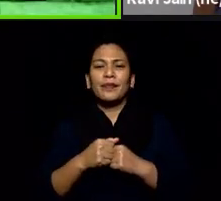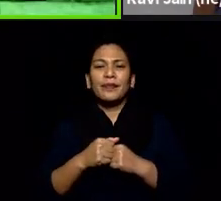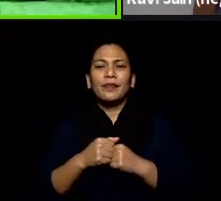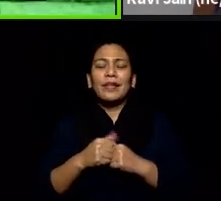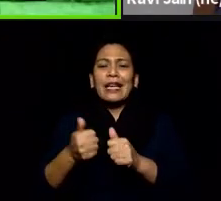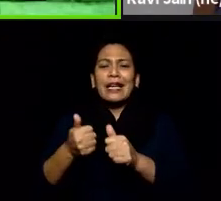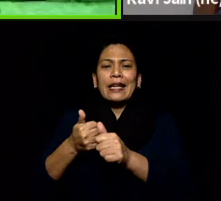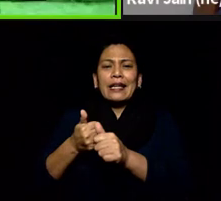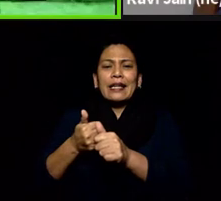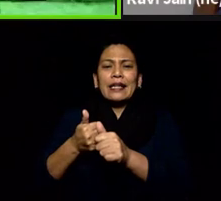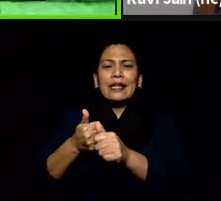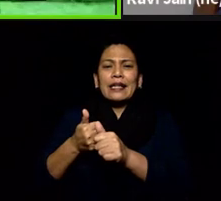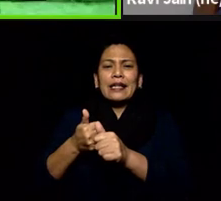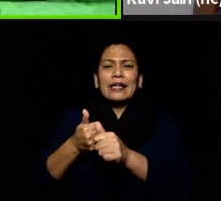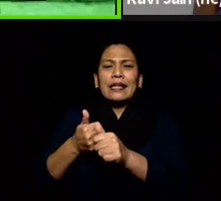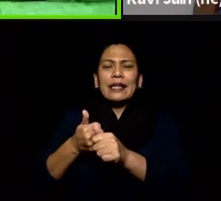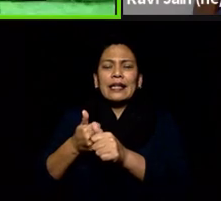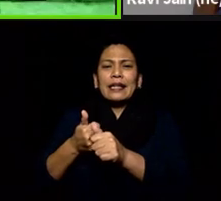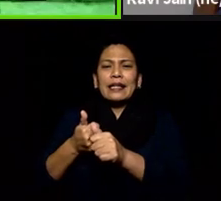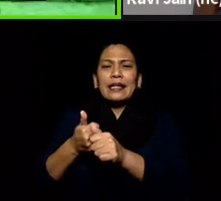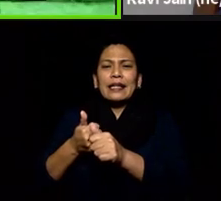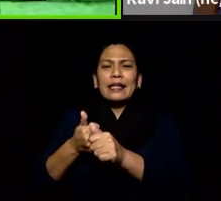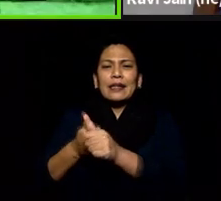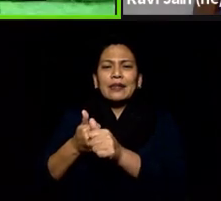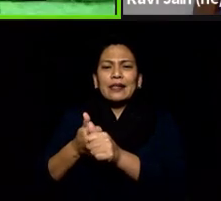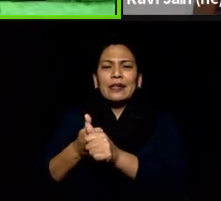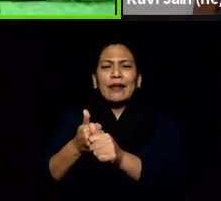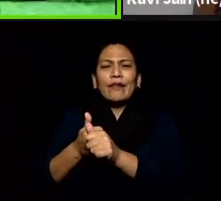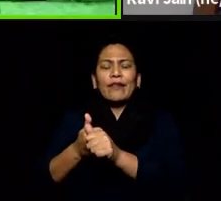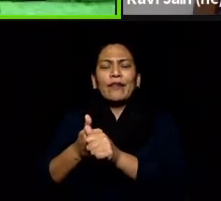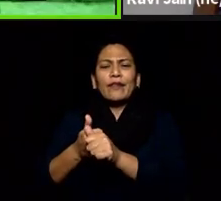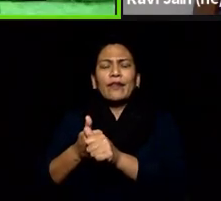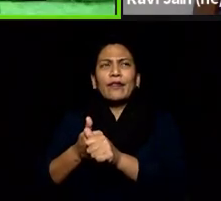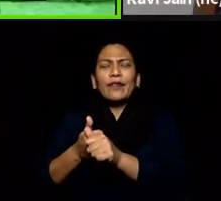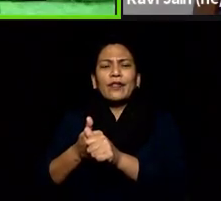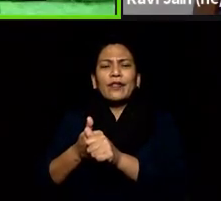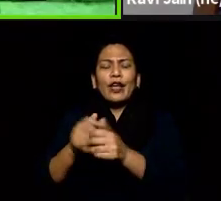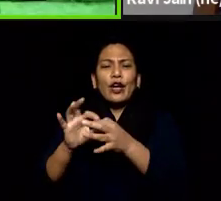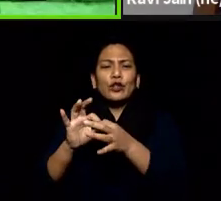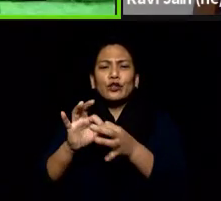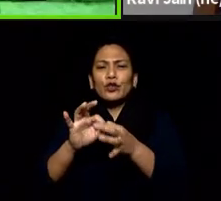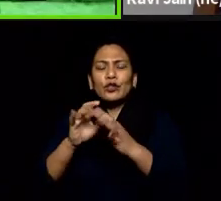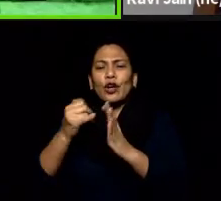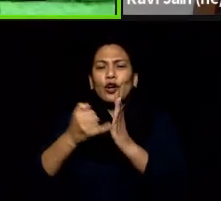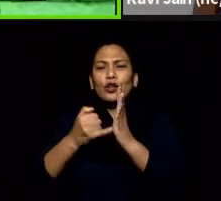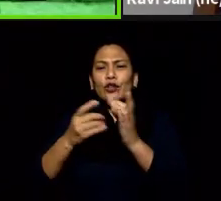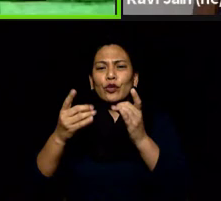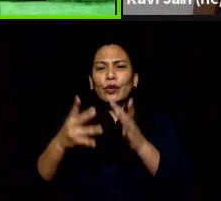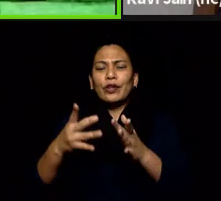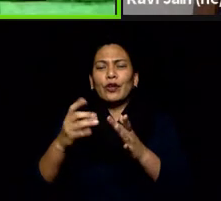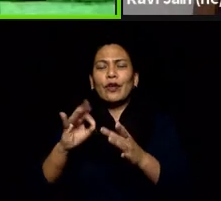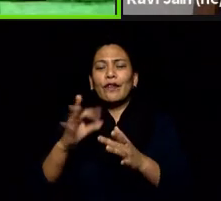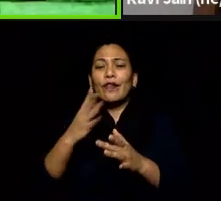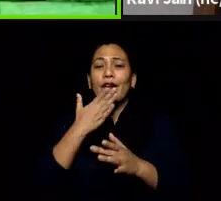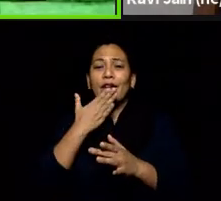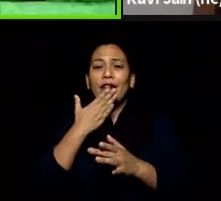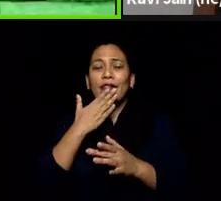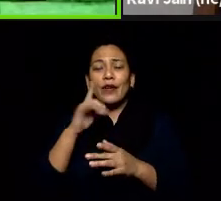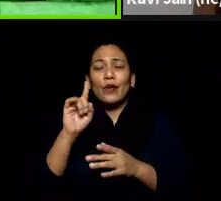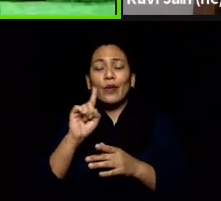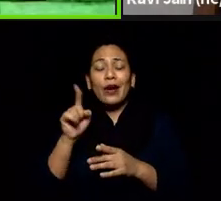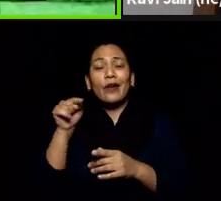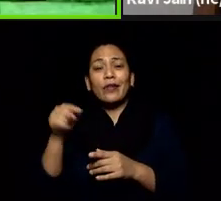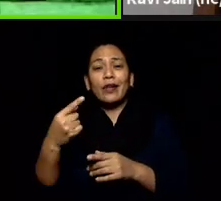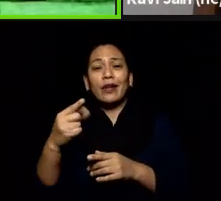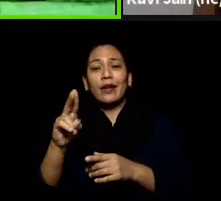was the, as he sort of identified himself, the associate artistic director of color at the Guthrie.